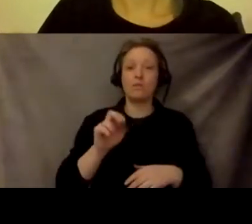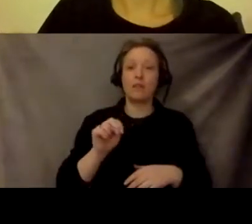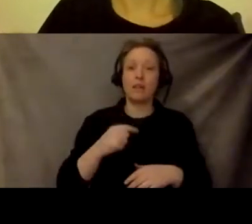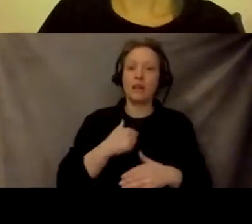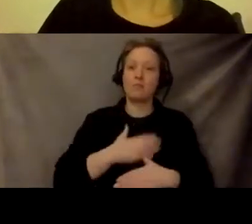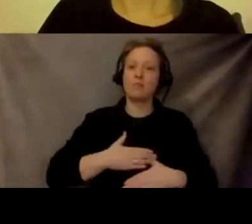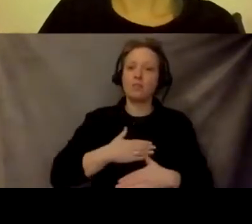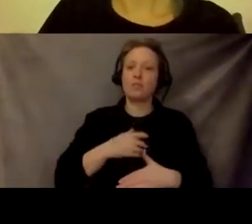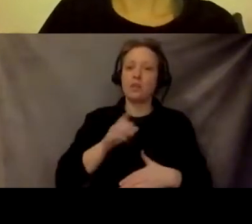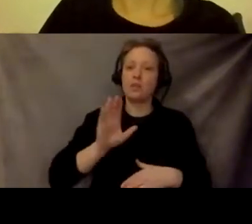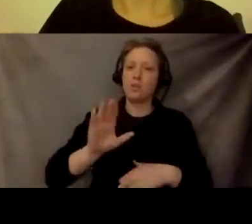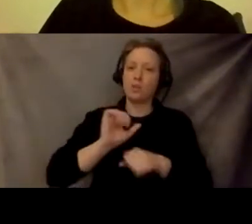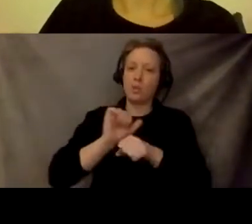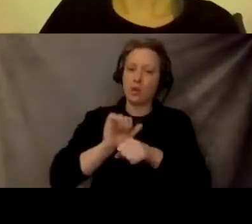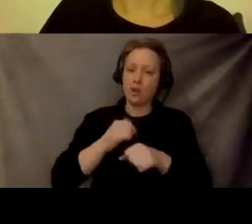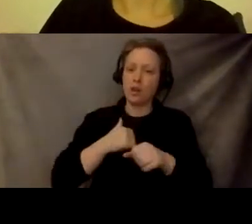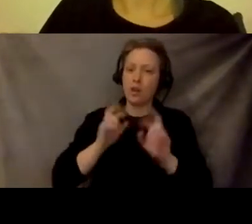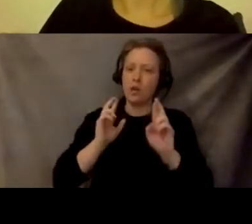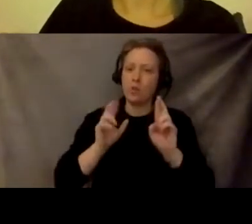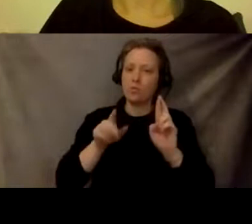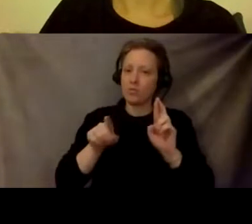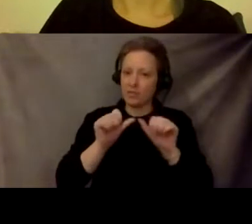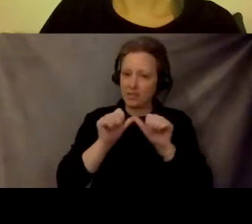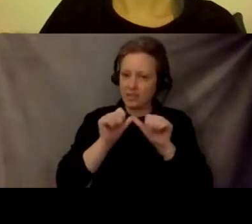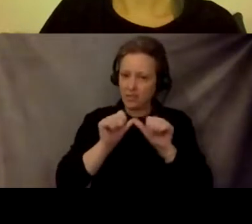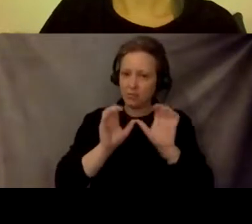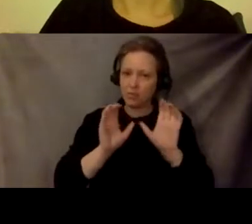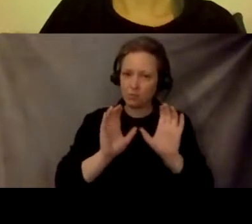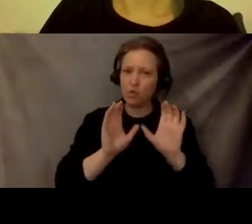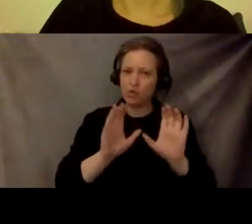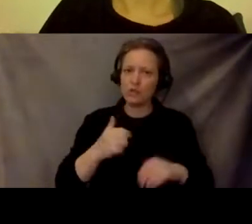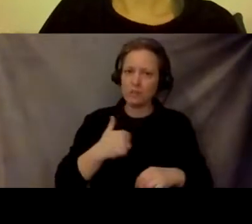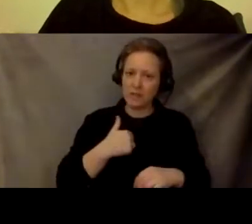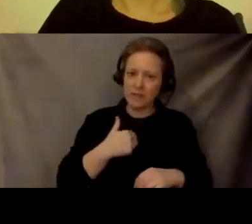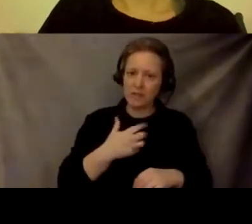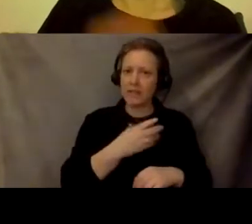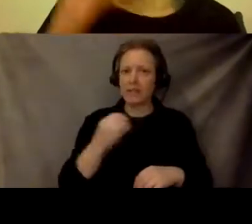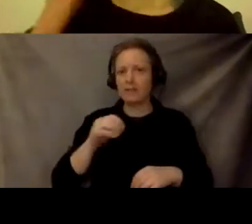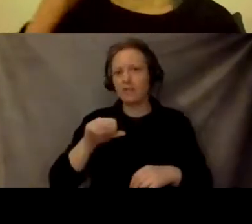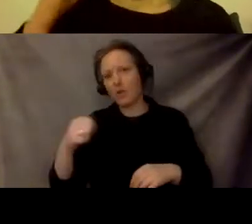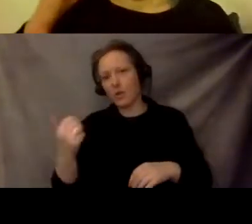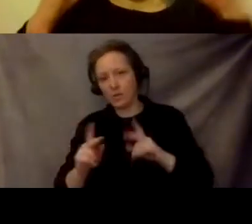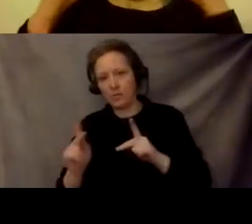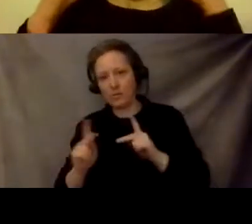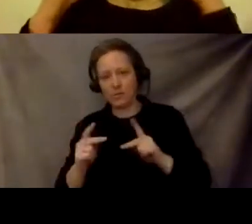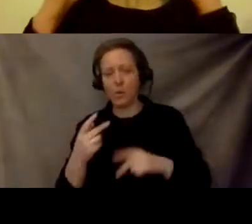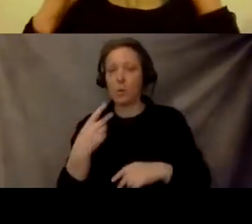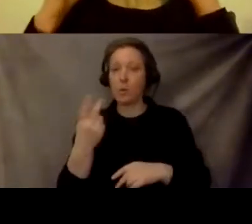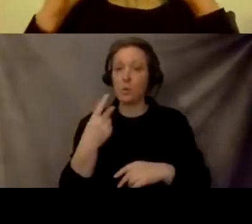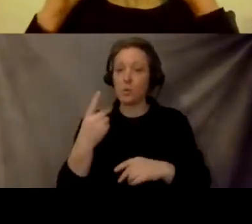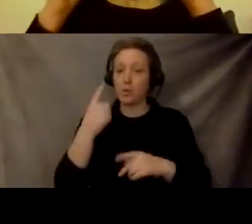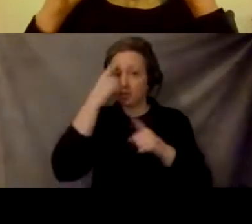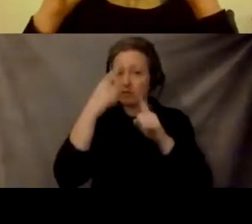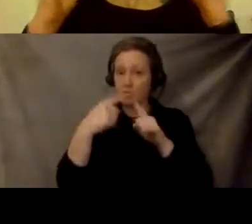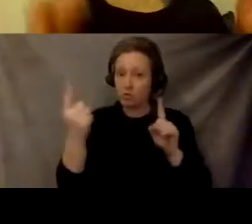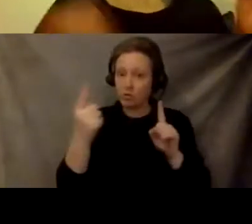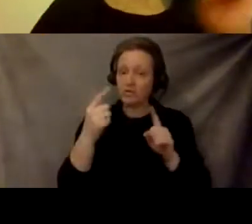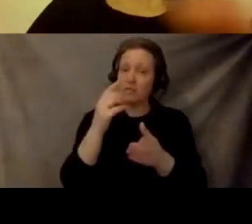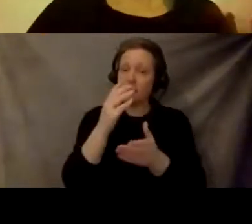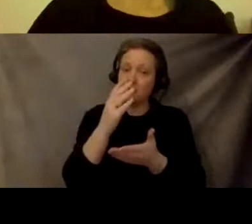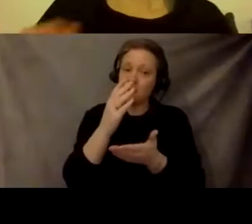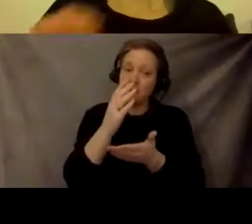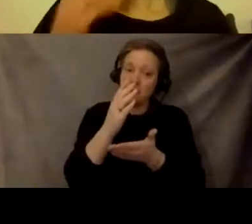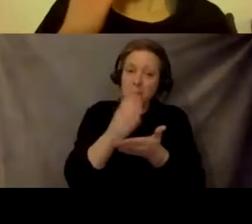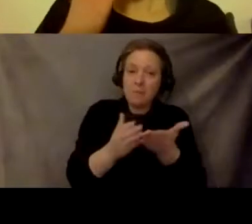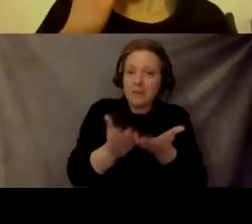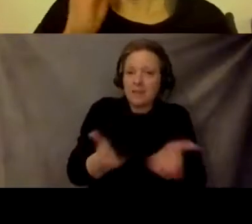you continue to push me and others. And we may not agree on some things, but that's okay. What's that